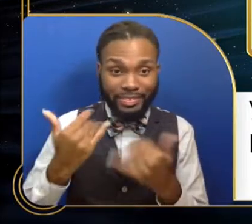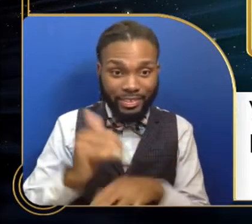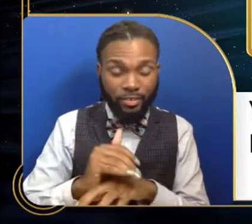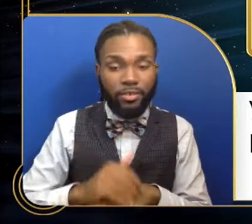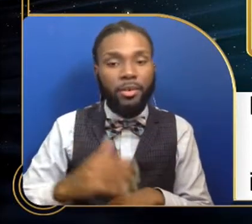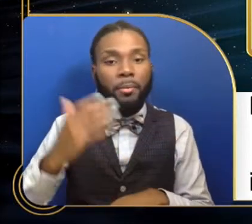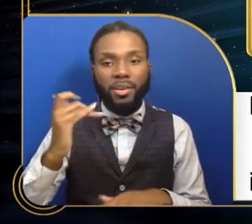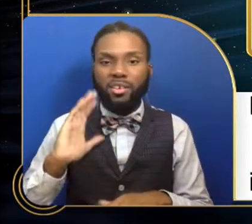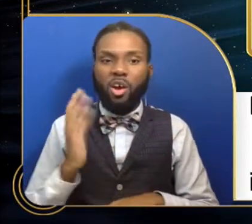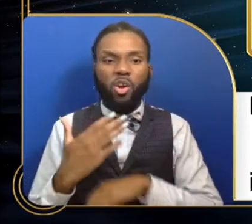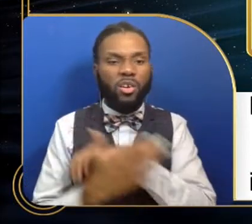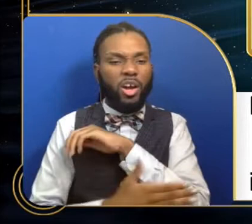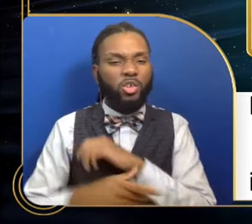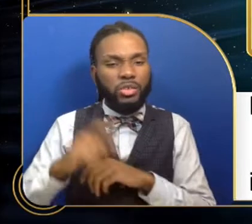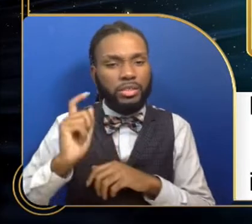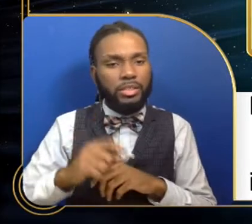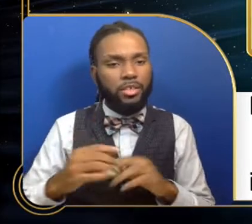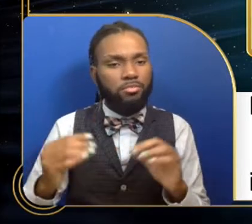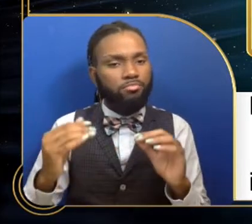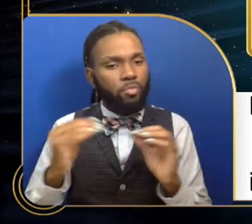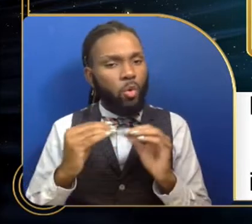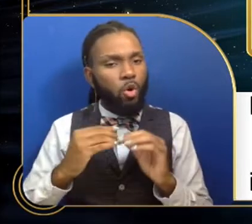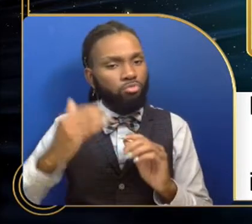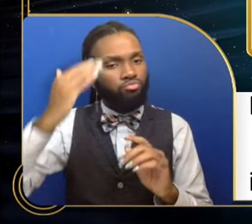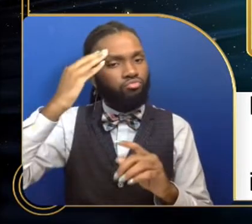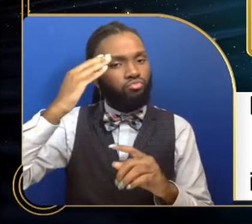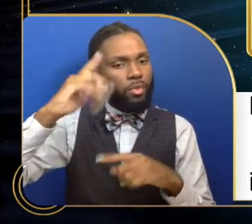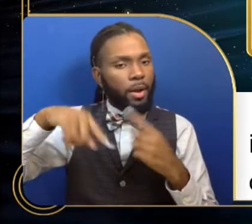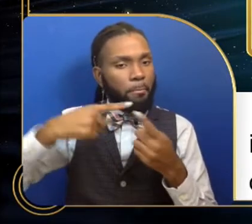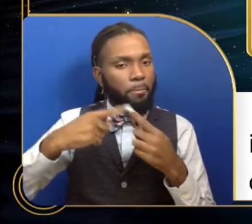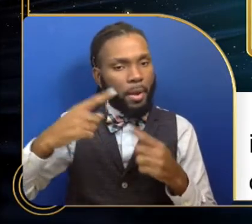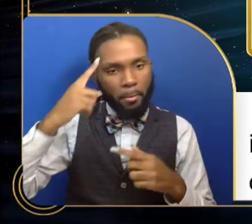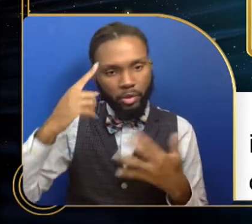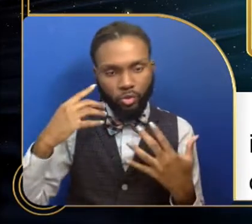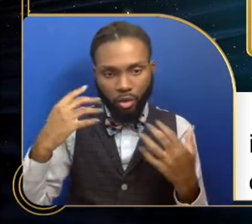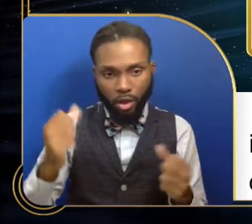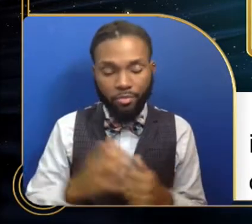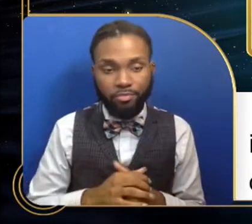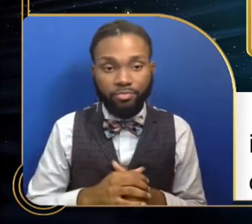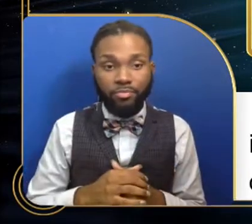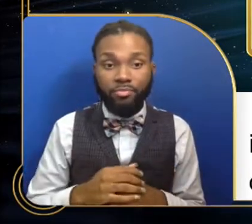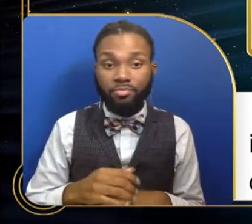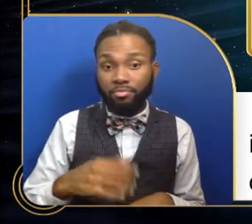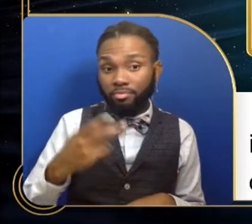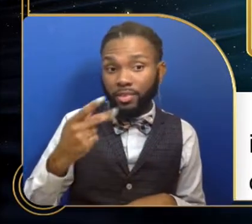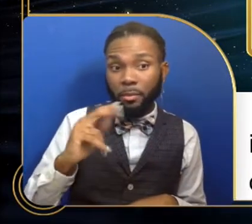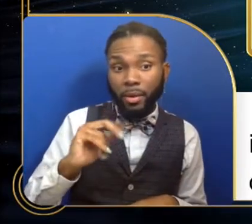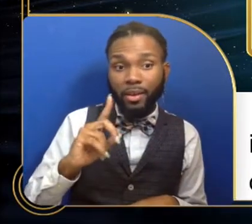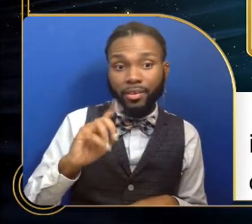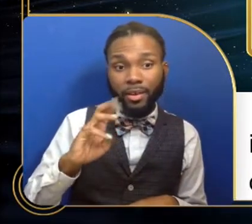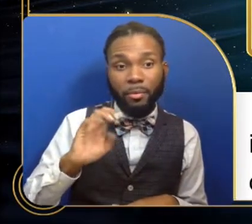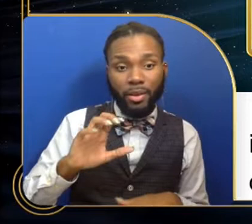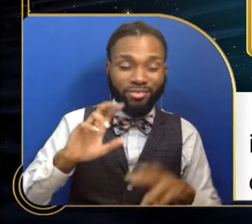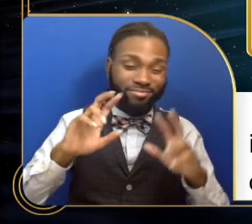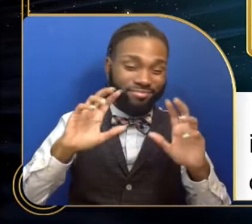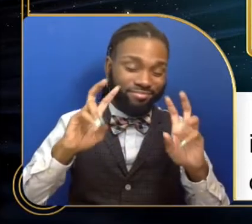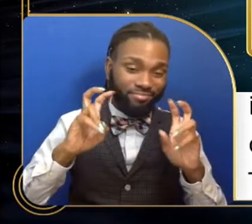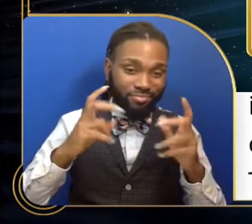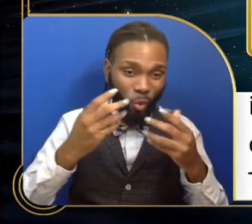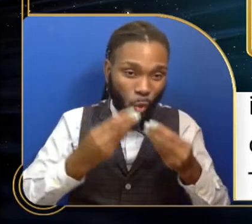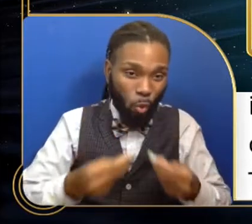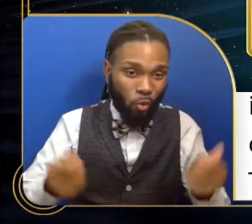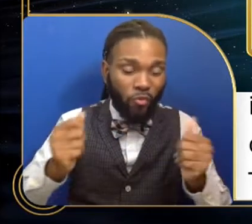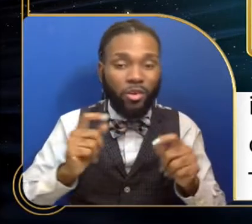for greater awareness around mental health. The pandemic, while seemingly over, has brought to light the